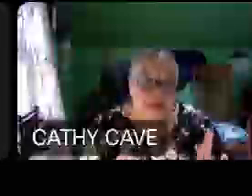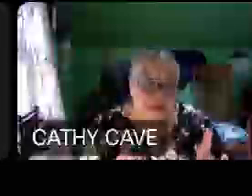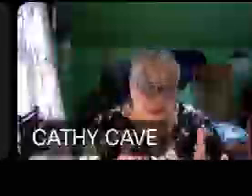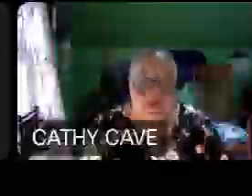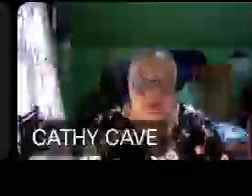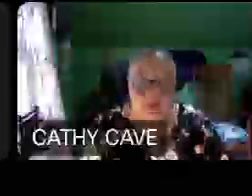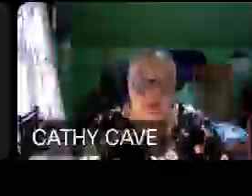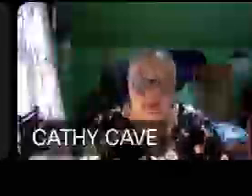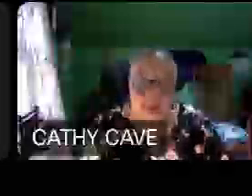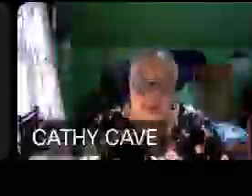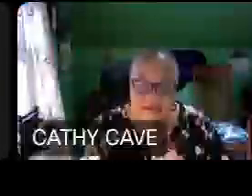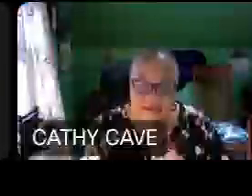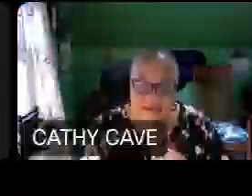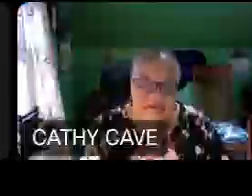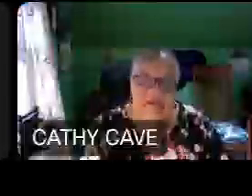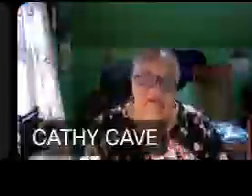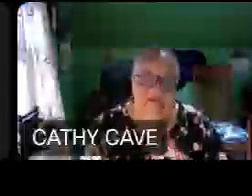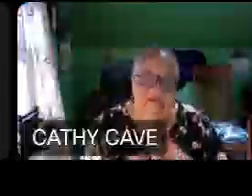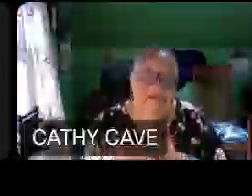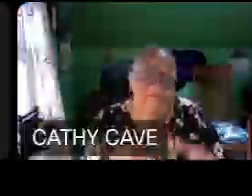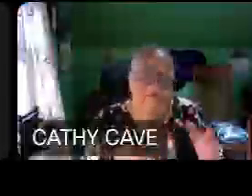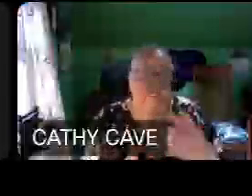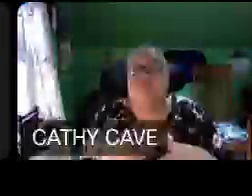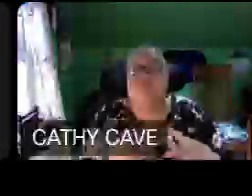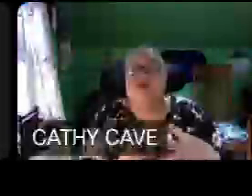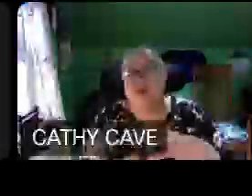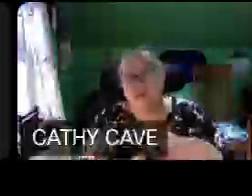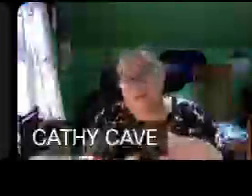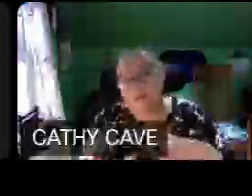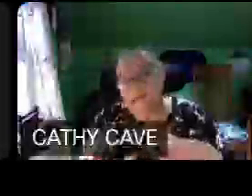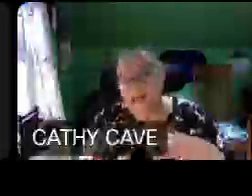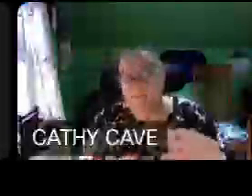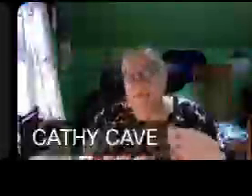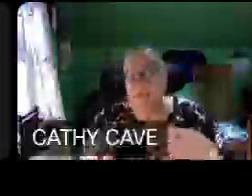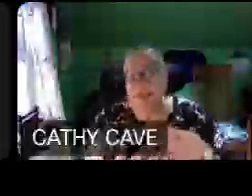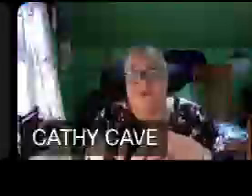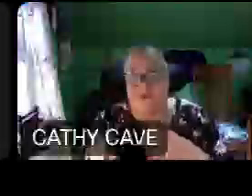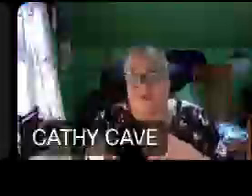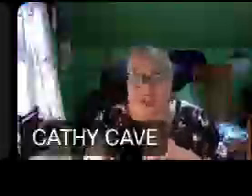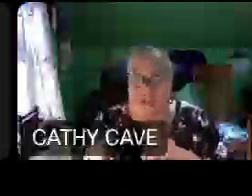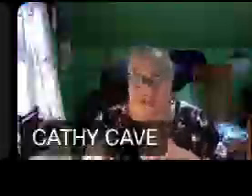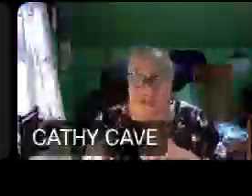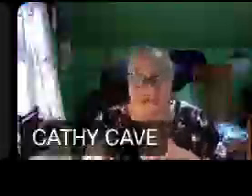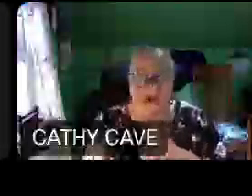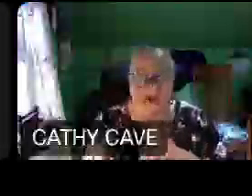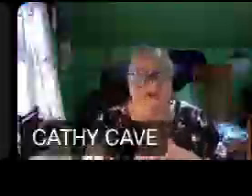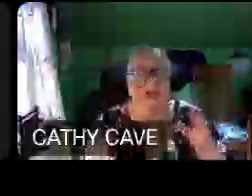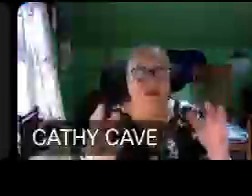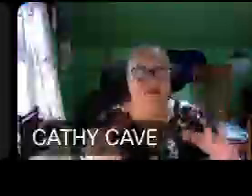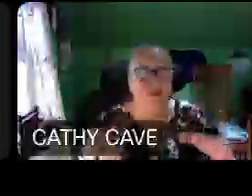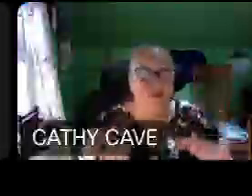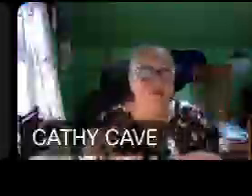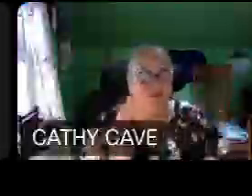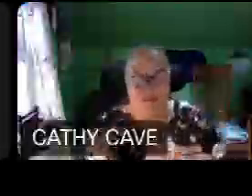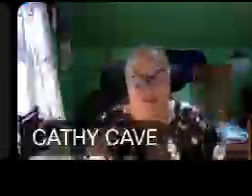break this rule and this is what it felt like. I might talk about it from that way, but not,